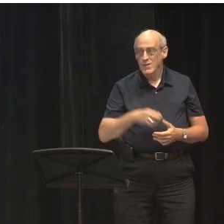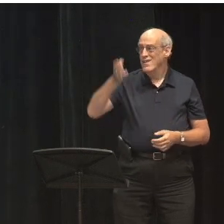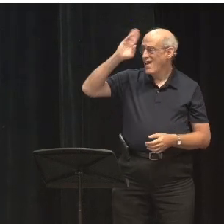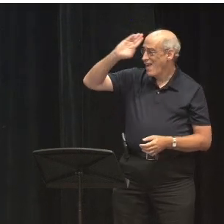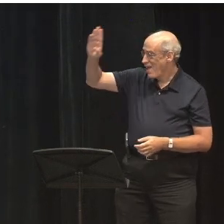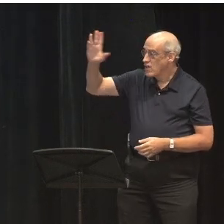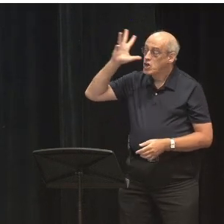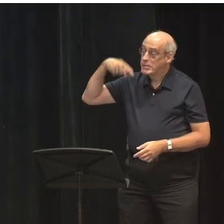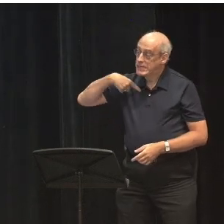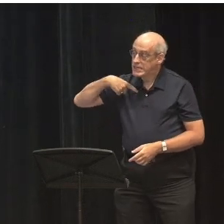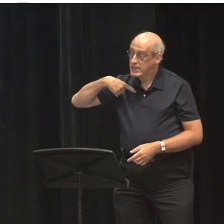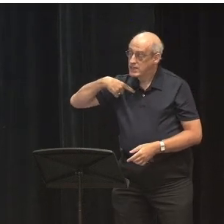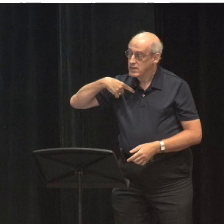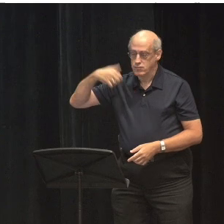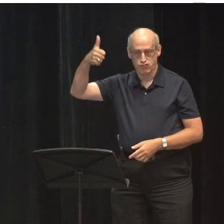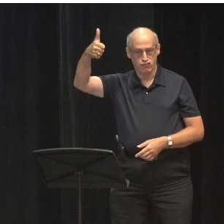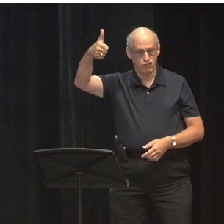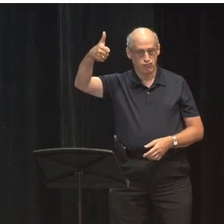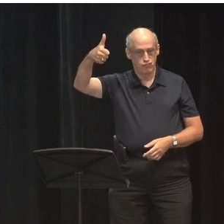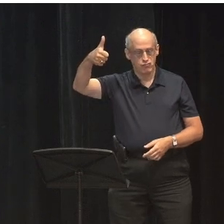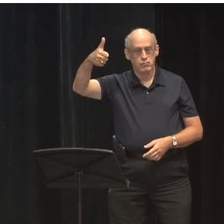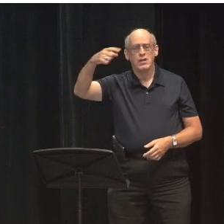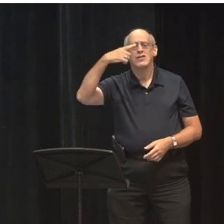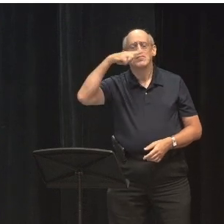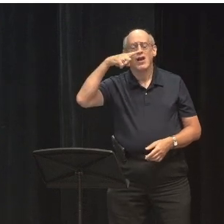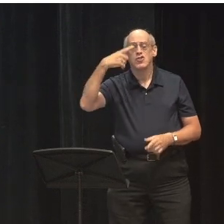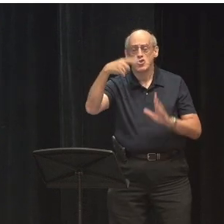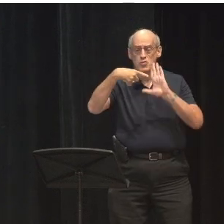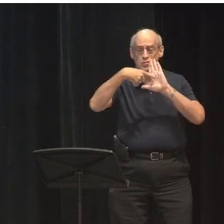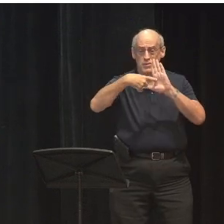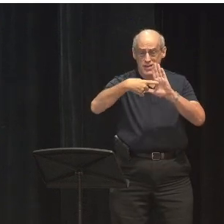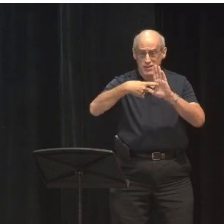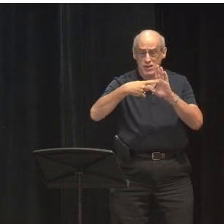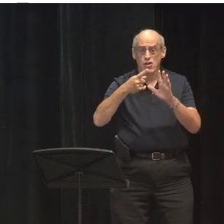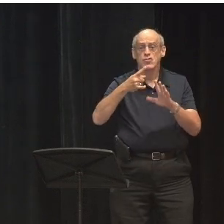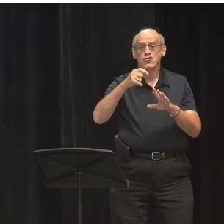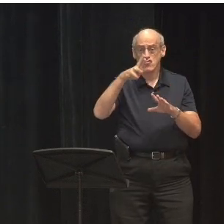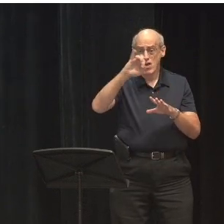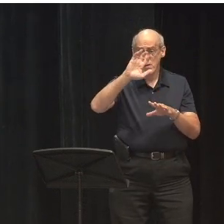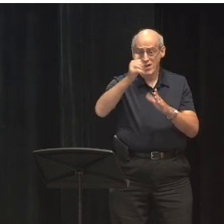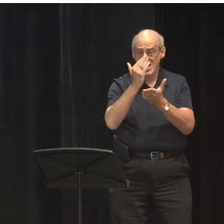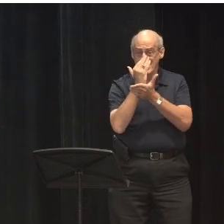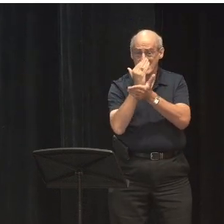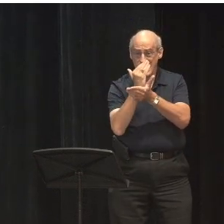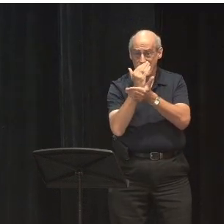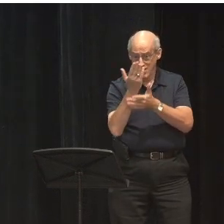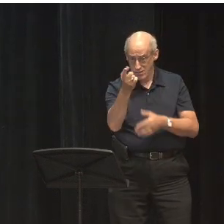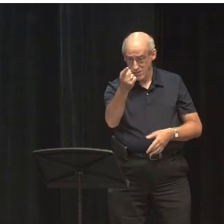Hi, how are you? Can you hear me? Yes, David, could you tell me, are you representing Tribeca